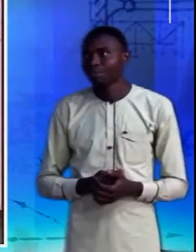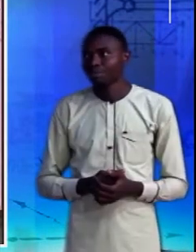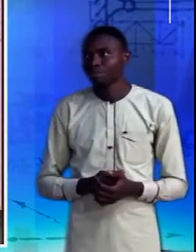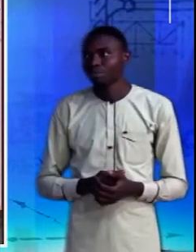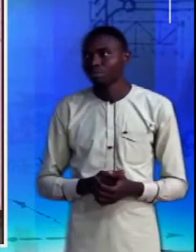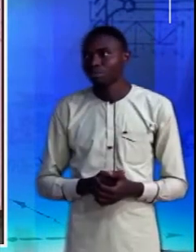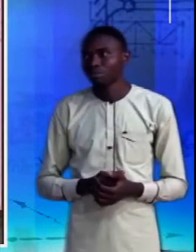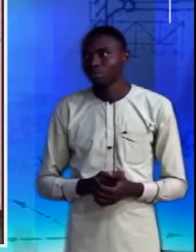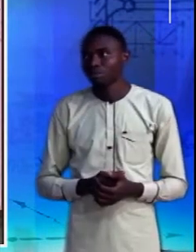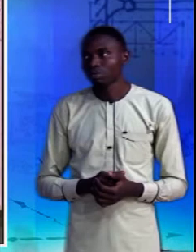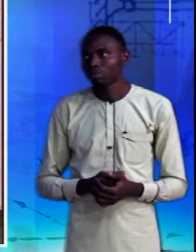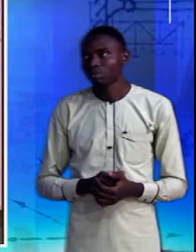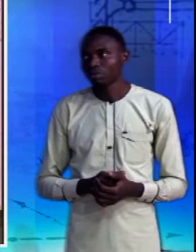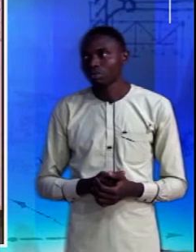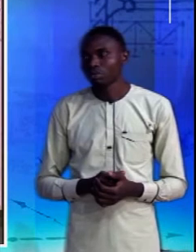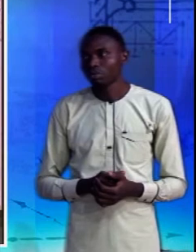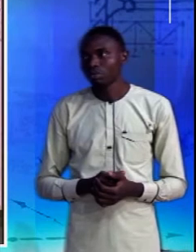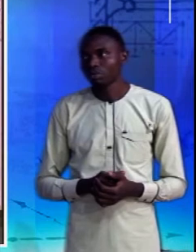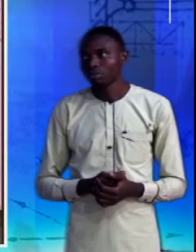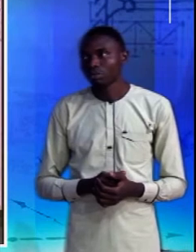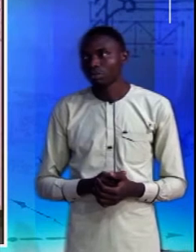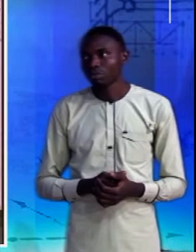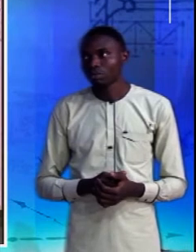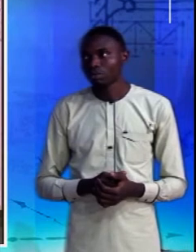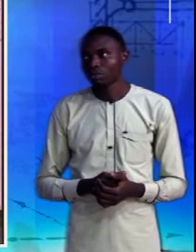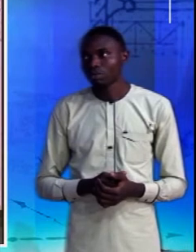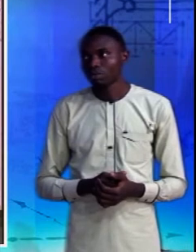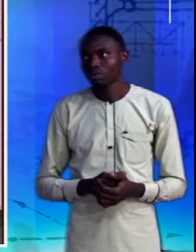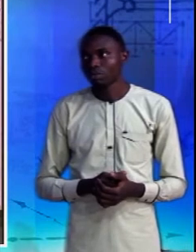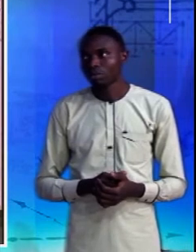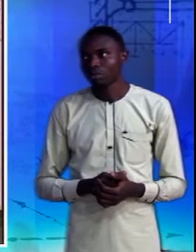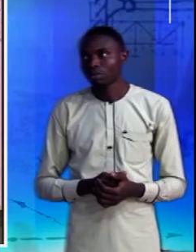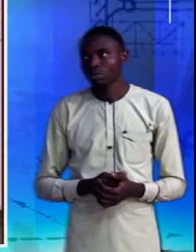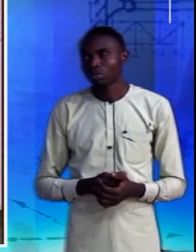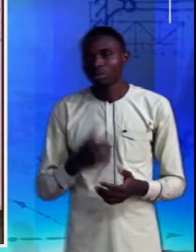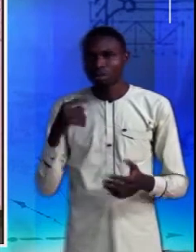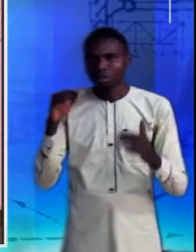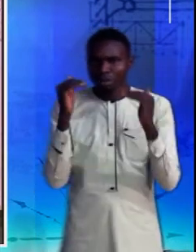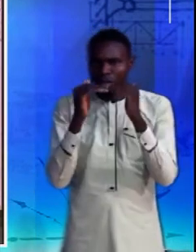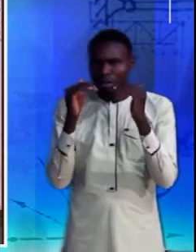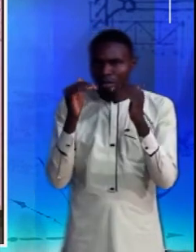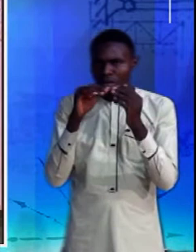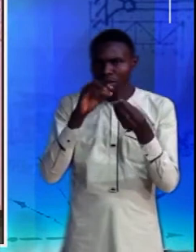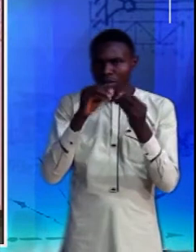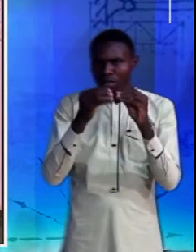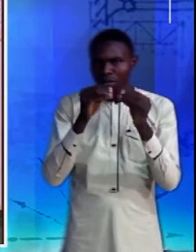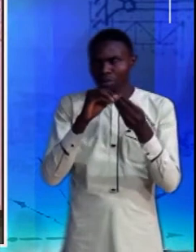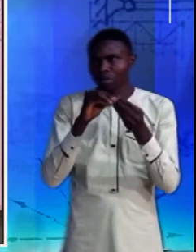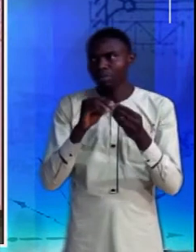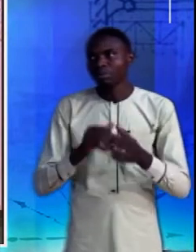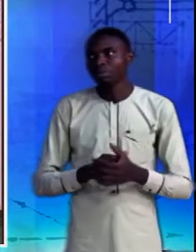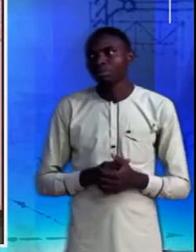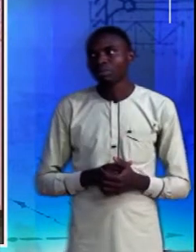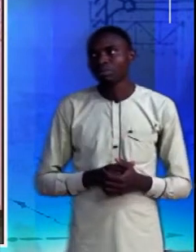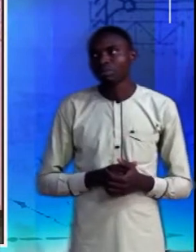Now, we have to think. We have weeks. After weeks, we cannot say that we just go